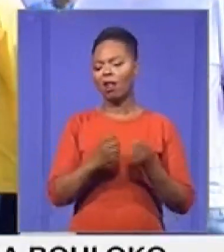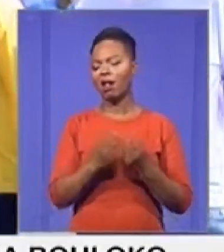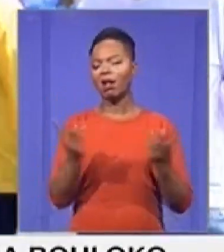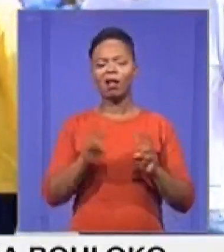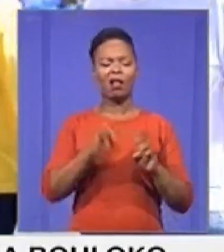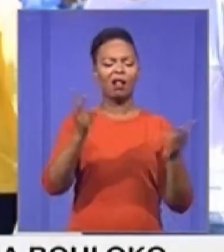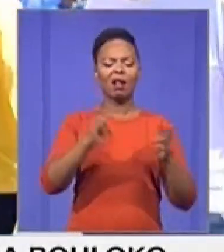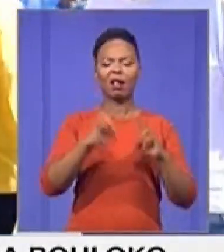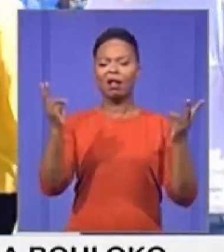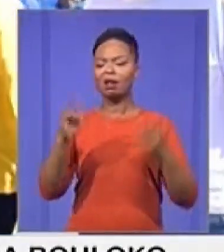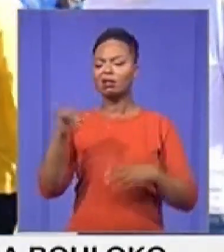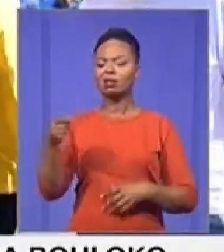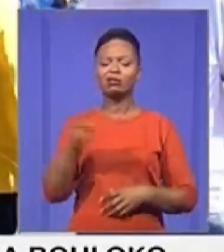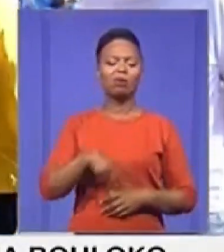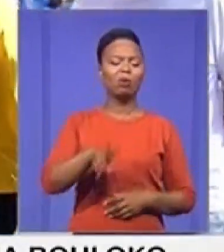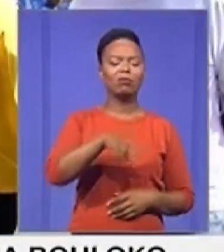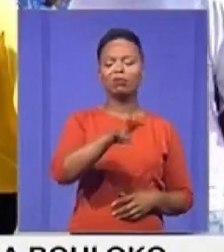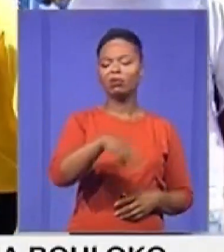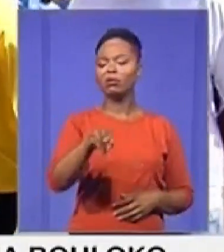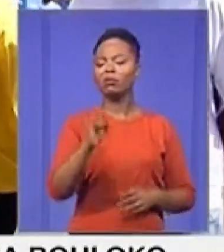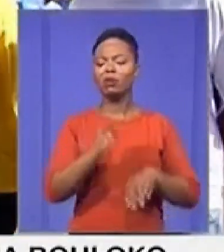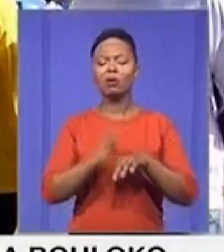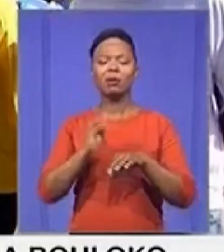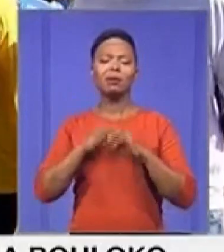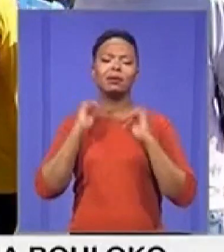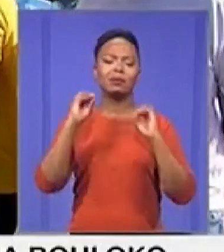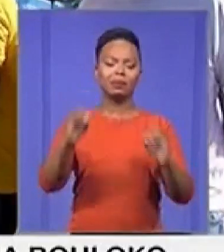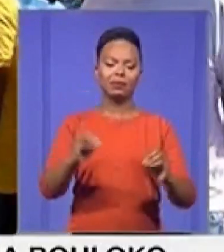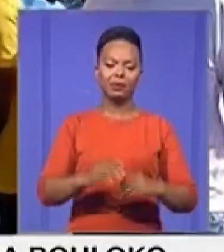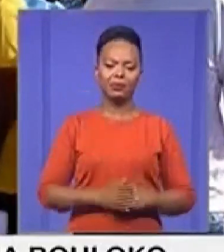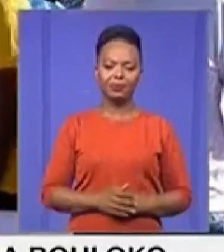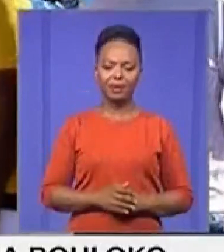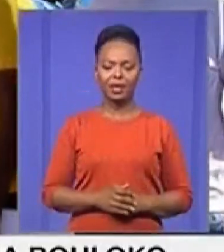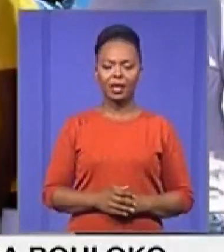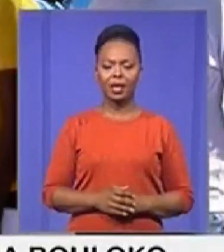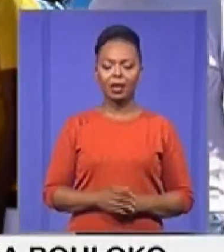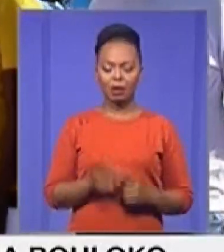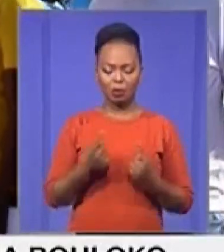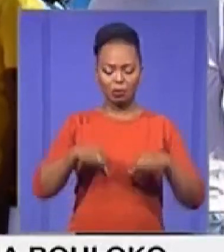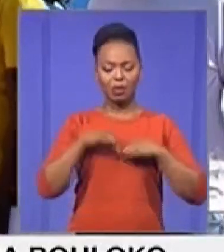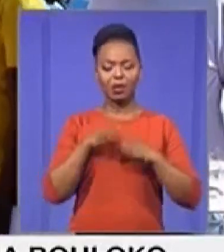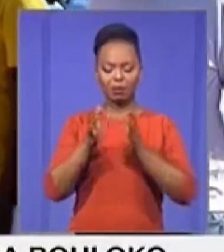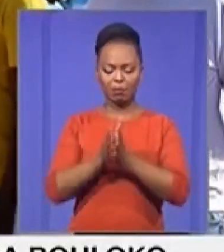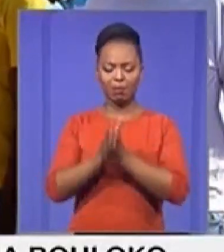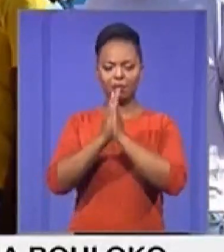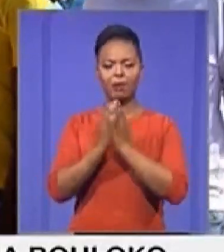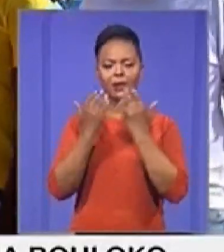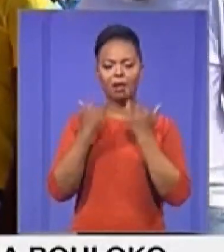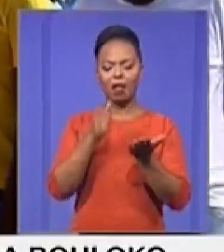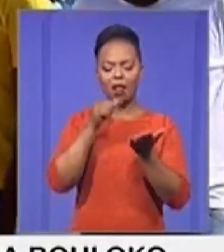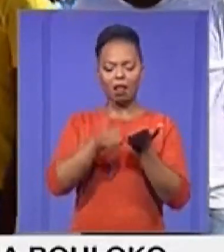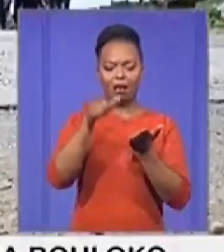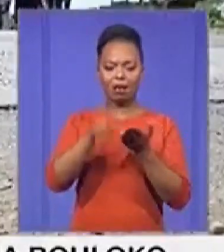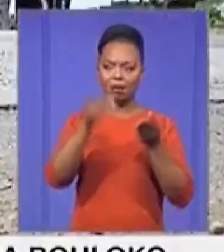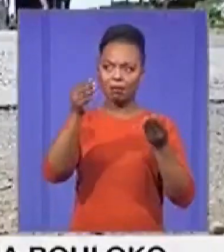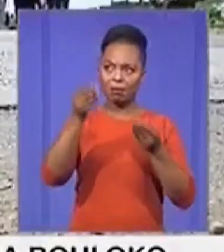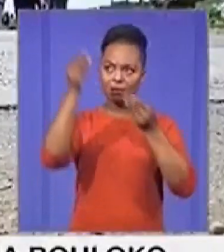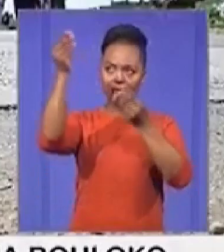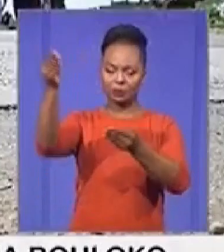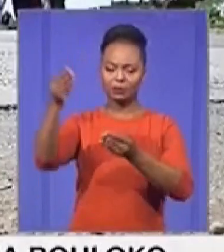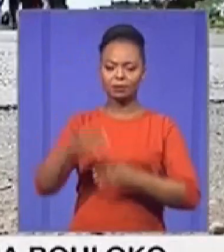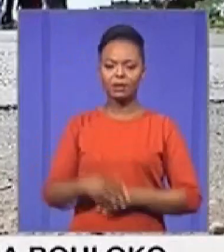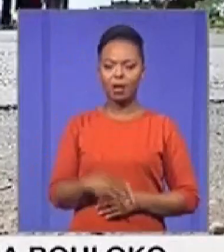ba tsamaya fela go sena mathata se re tlile re tlo se kopa gompieno re tlise memorandum fano re